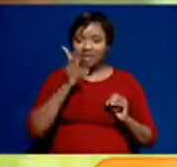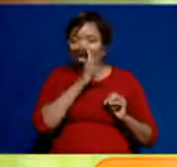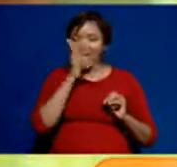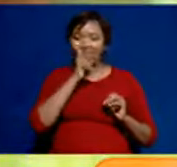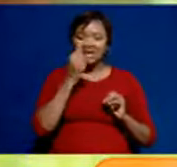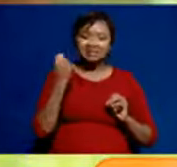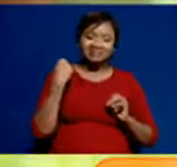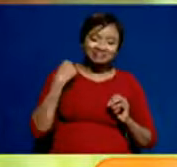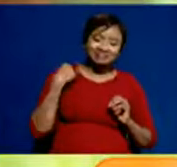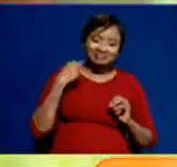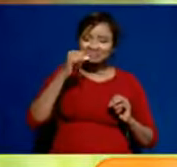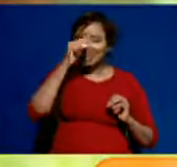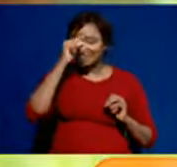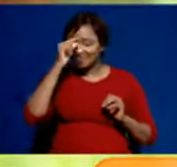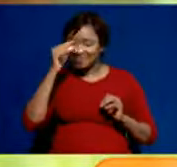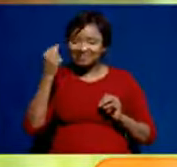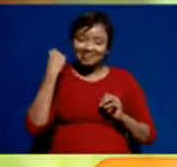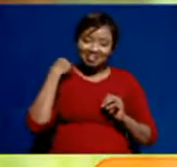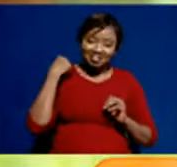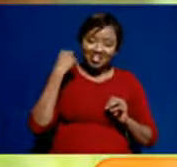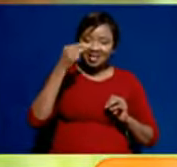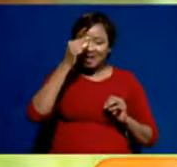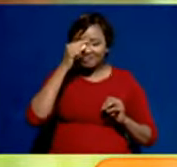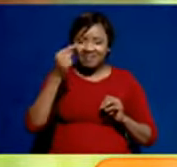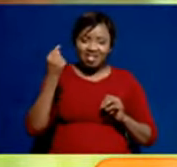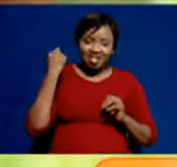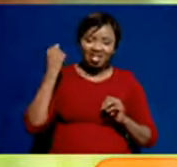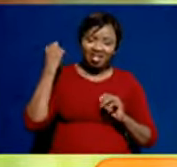cut all unnecessary spending.